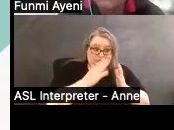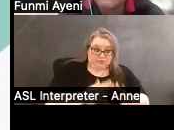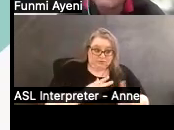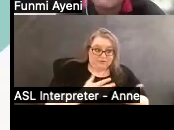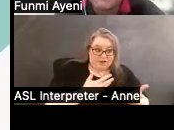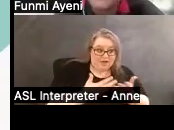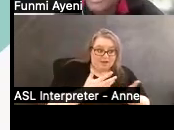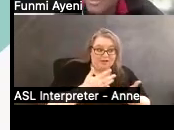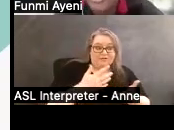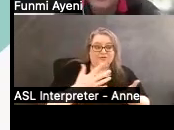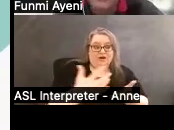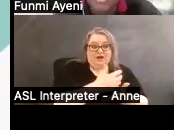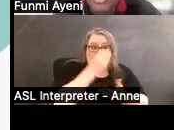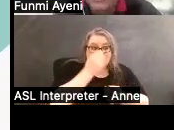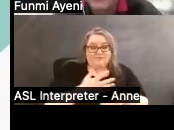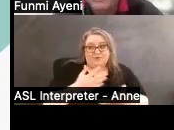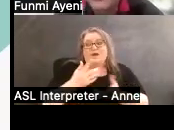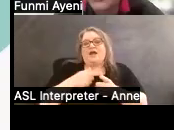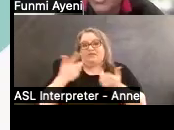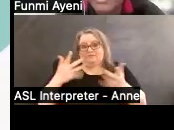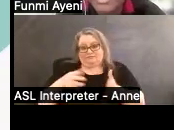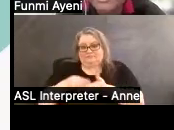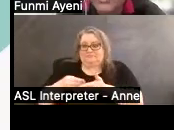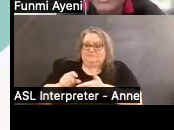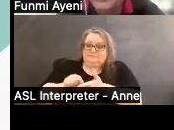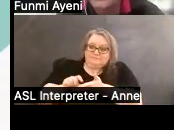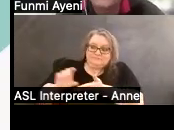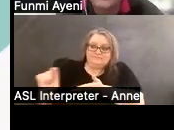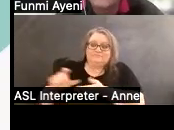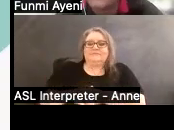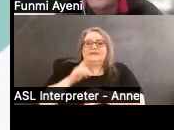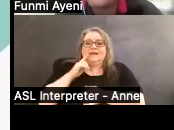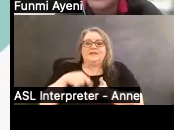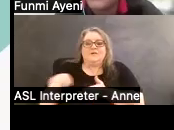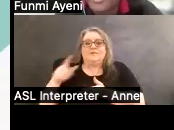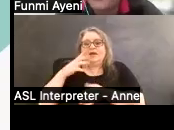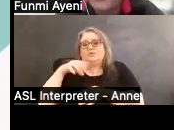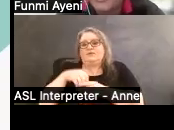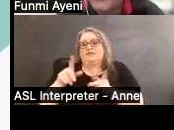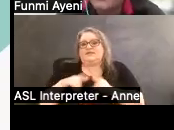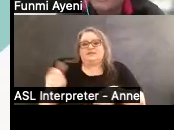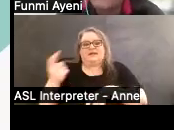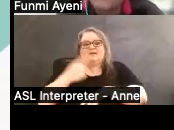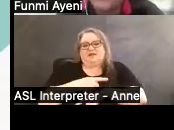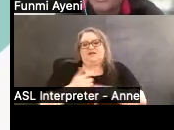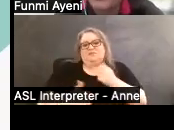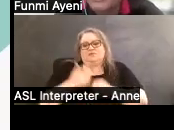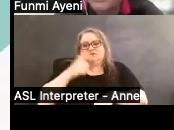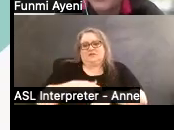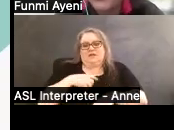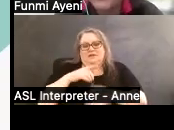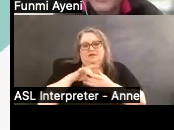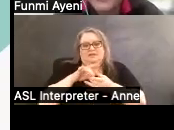payment out. But like I mentioned, most of the payments were made within the same day, and that accounted for the